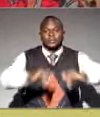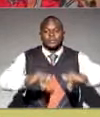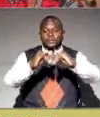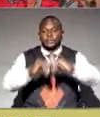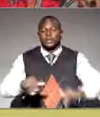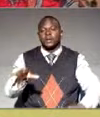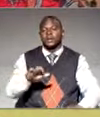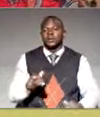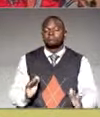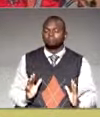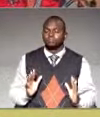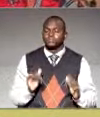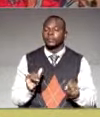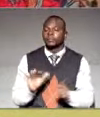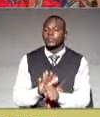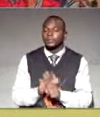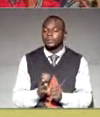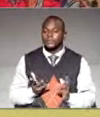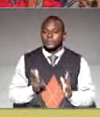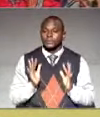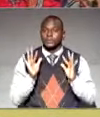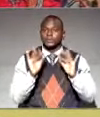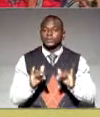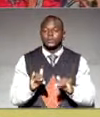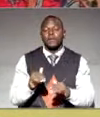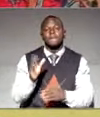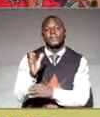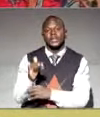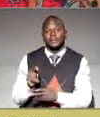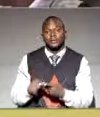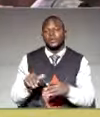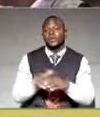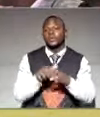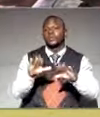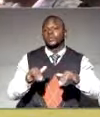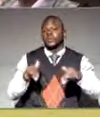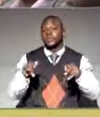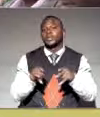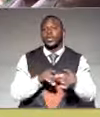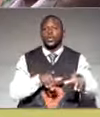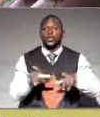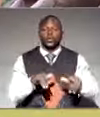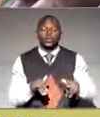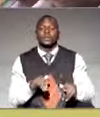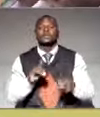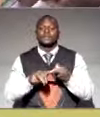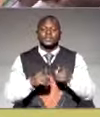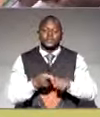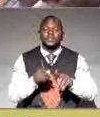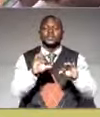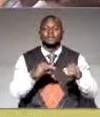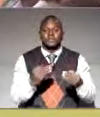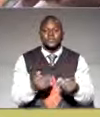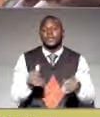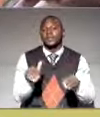compound to accommodate the big numbers of mourners ranging from ministers, members of parliament, local leaders, friends to family